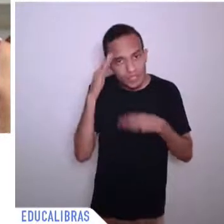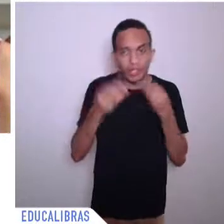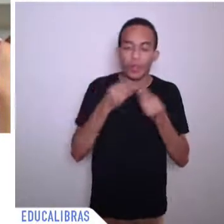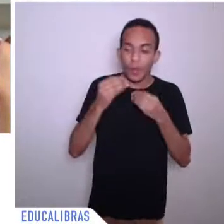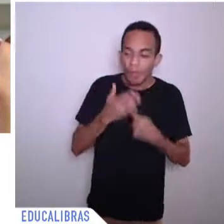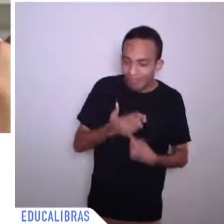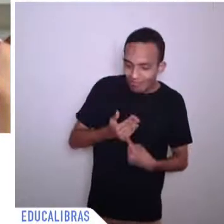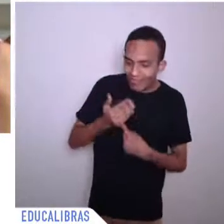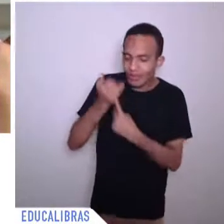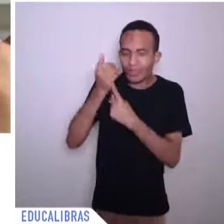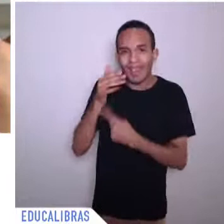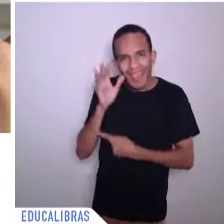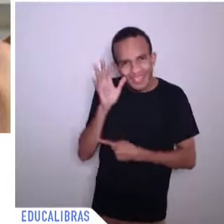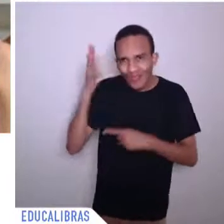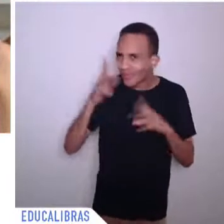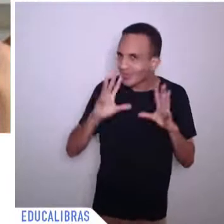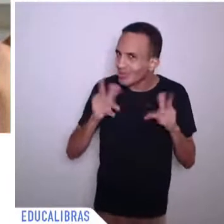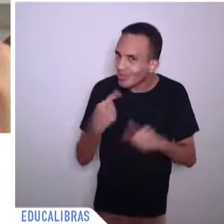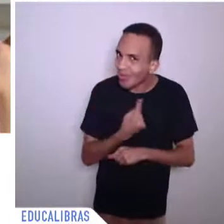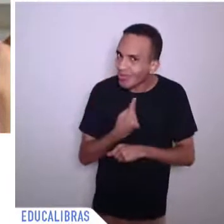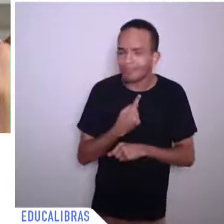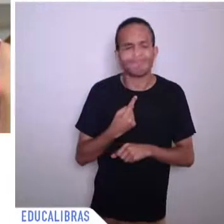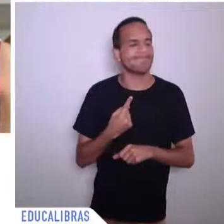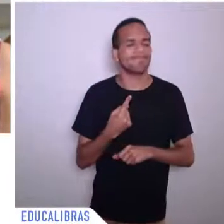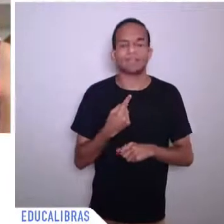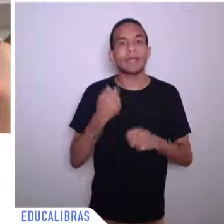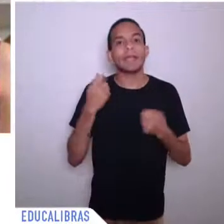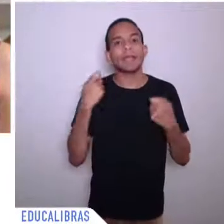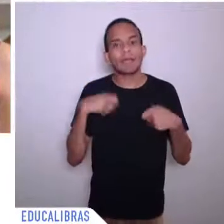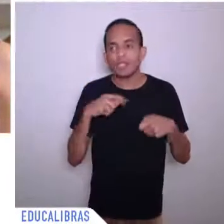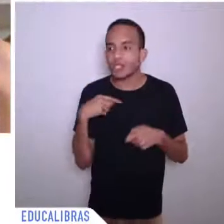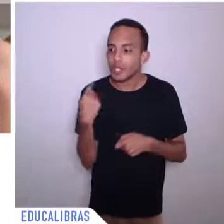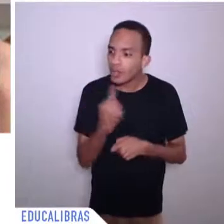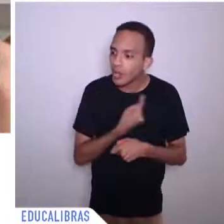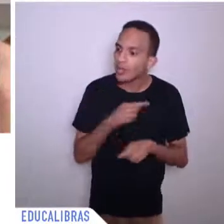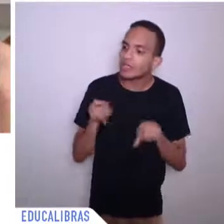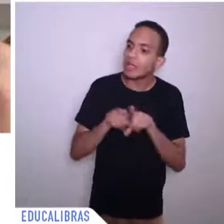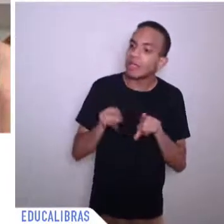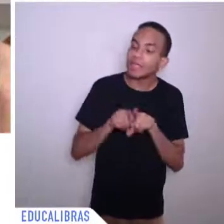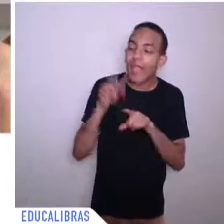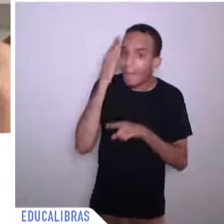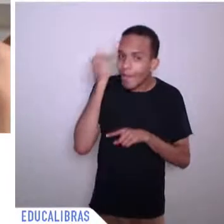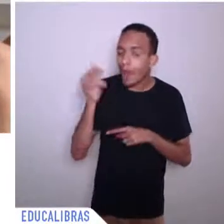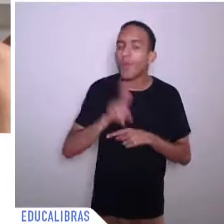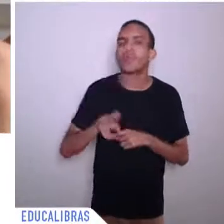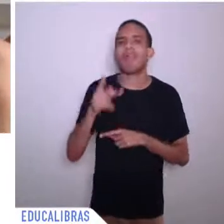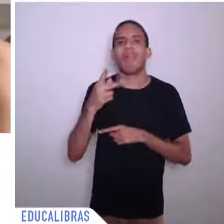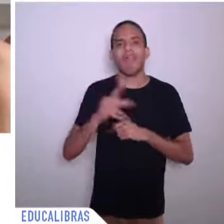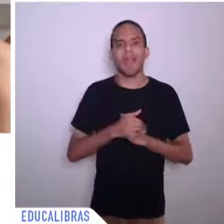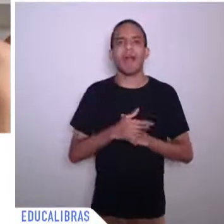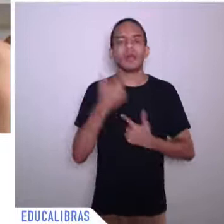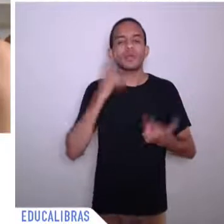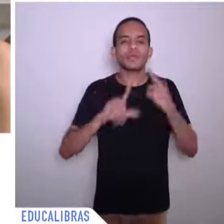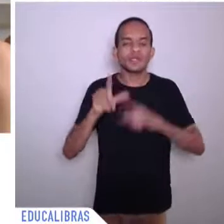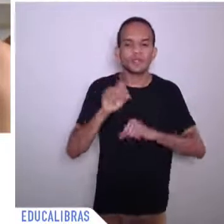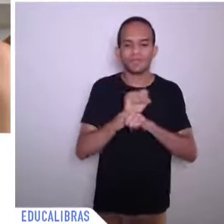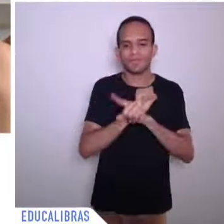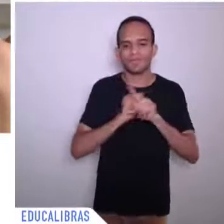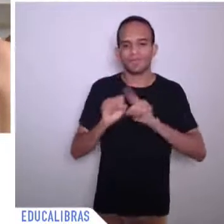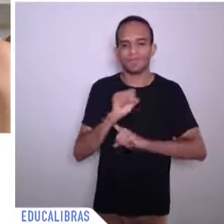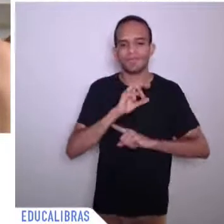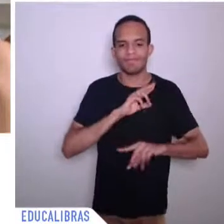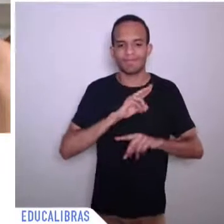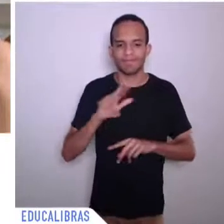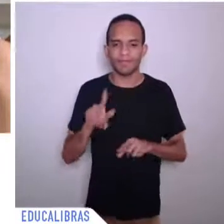fewer sources of information, the more you can trust these sources, but the appropriations we make of